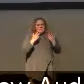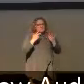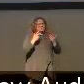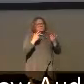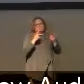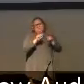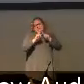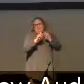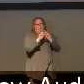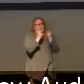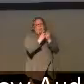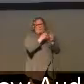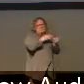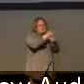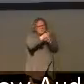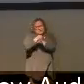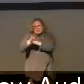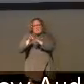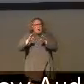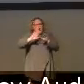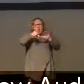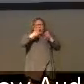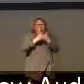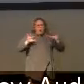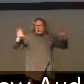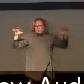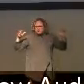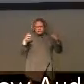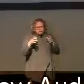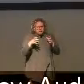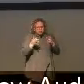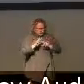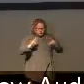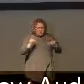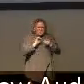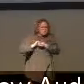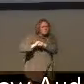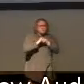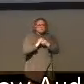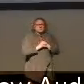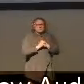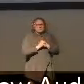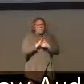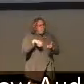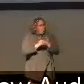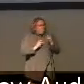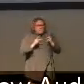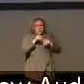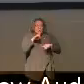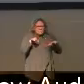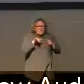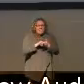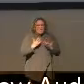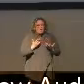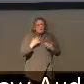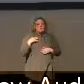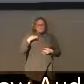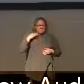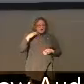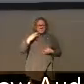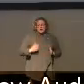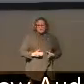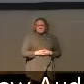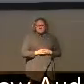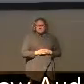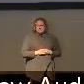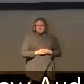We all came together for this heavy lift. And many of us who did this were volunteers. It is nothing